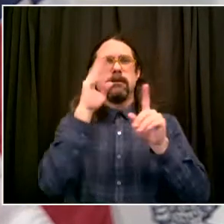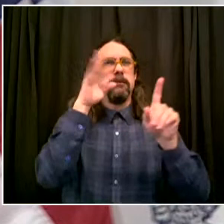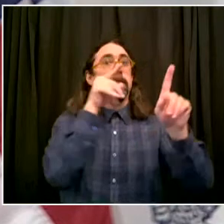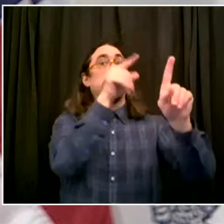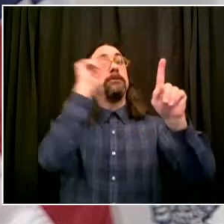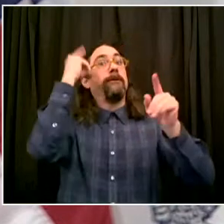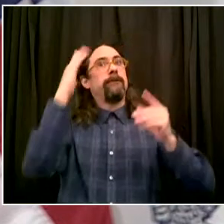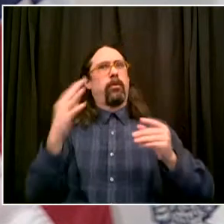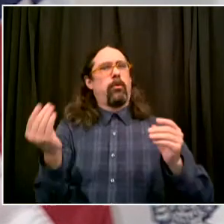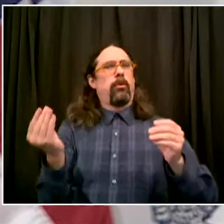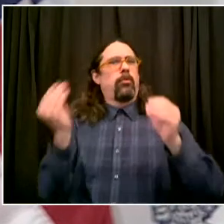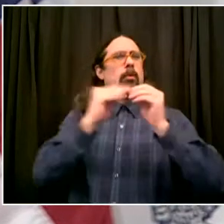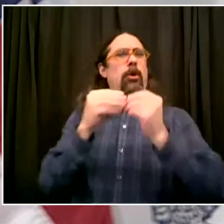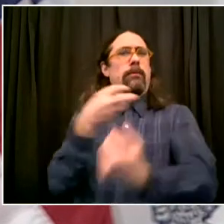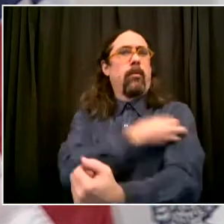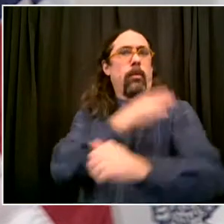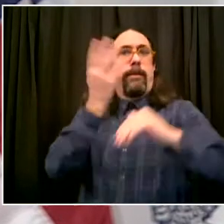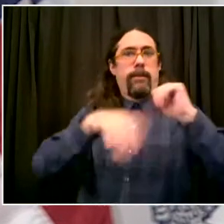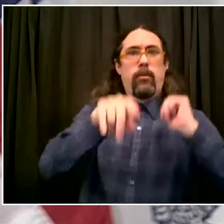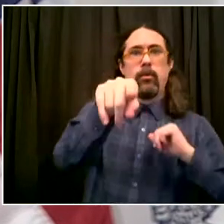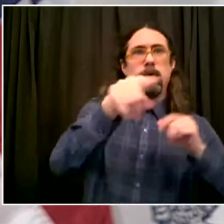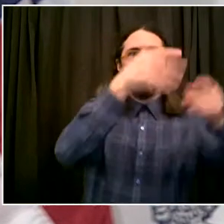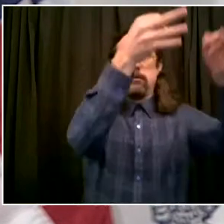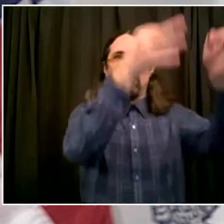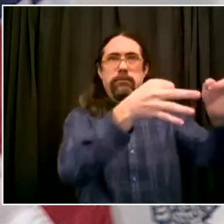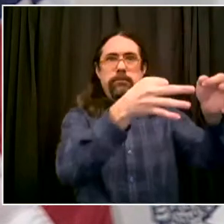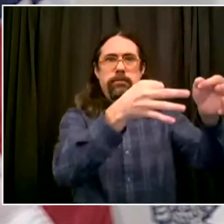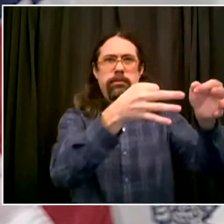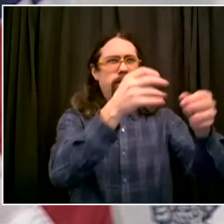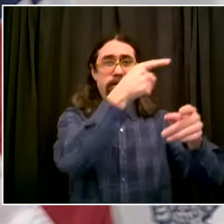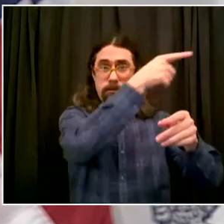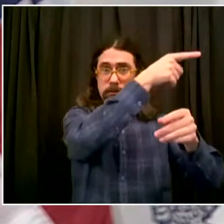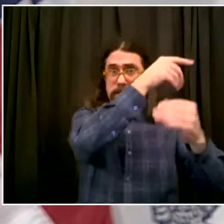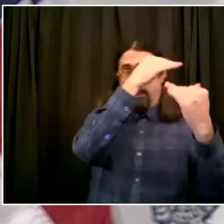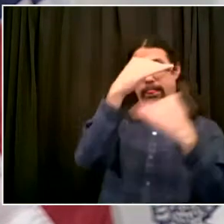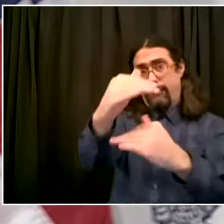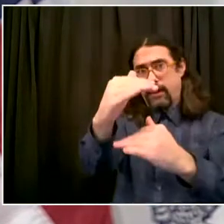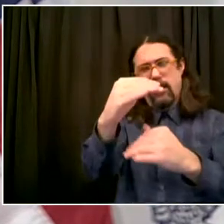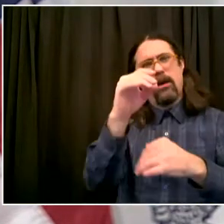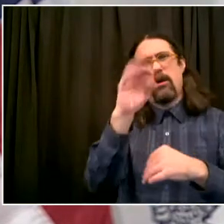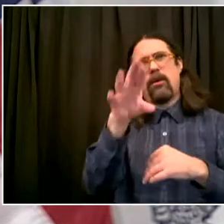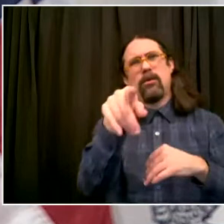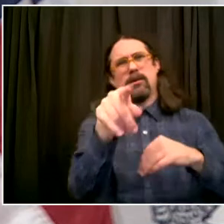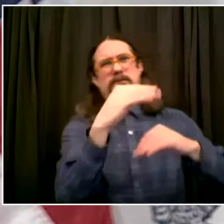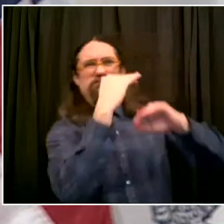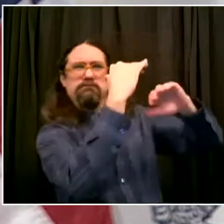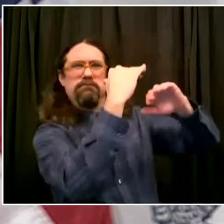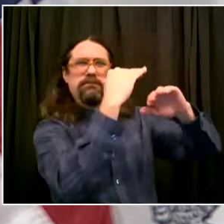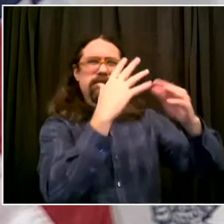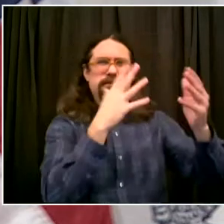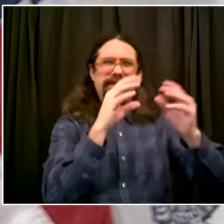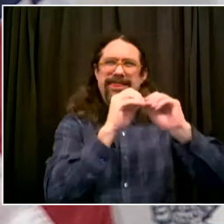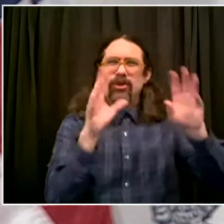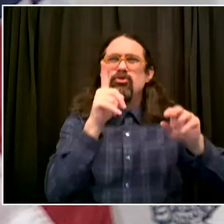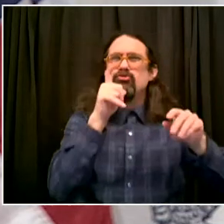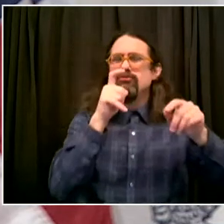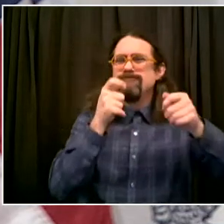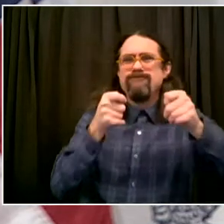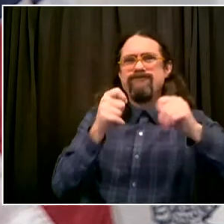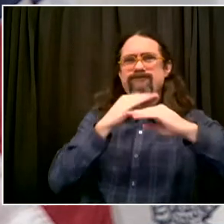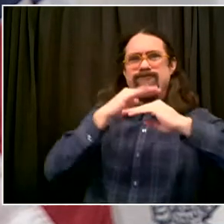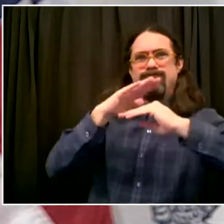control over this issue? Yeah, look, Henry, at this point, because of the actions of the